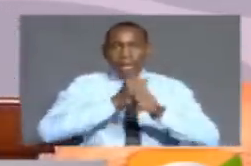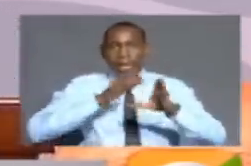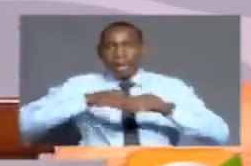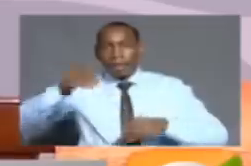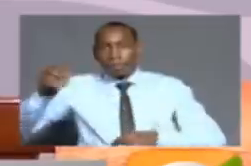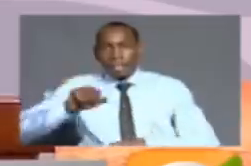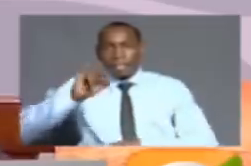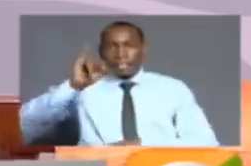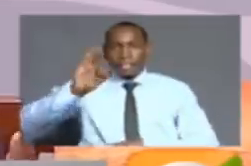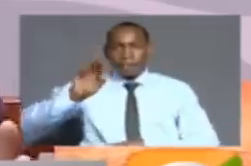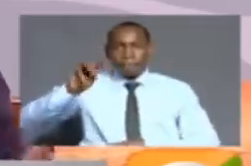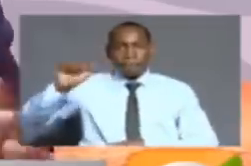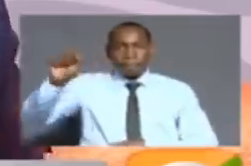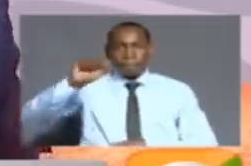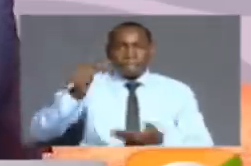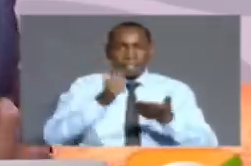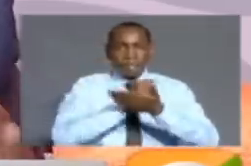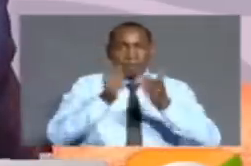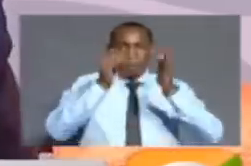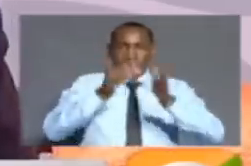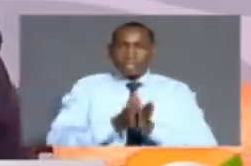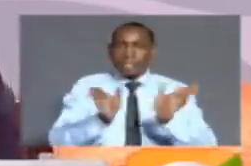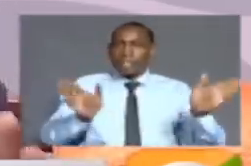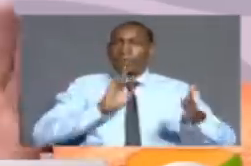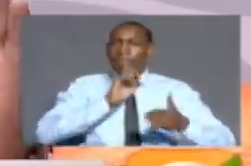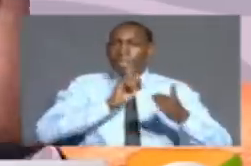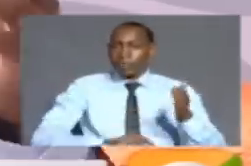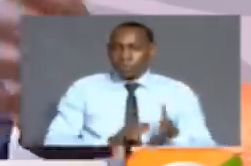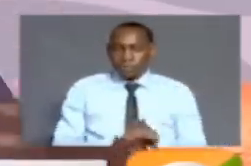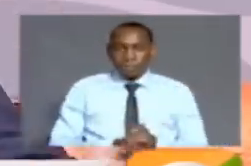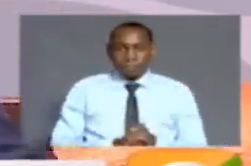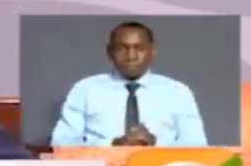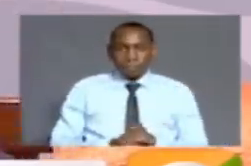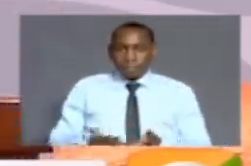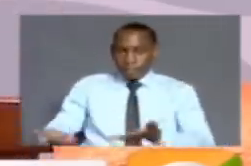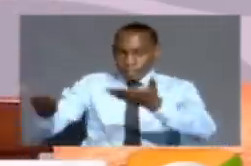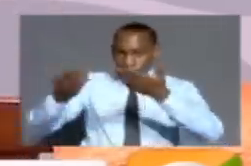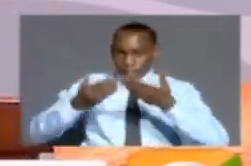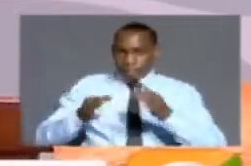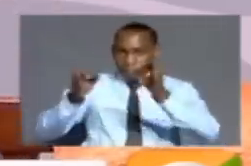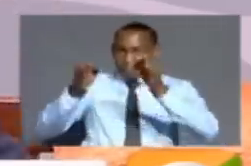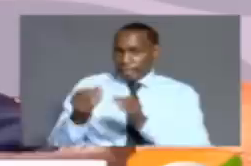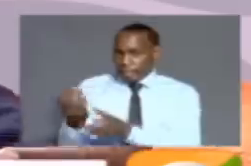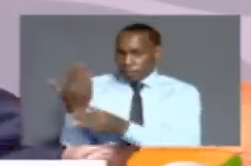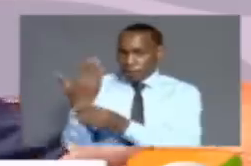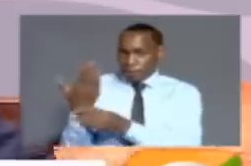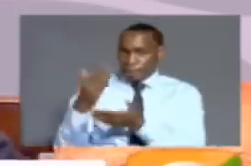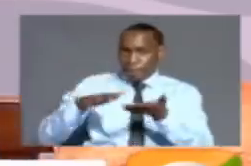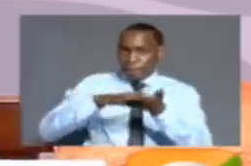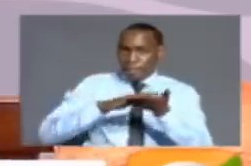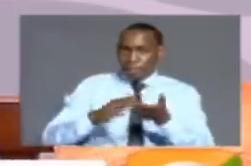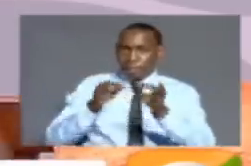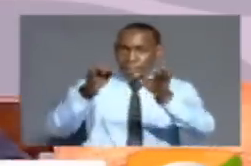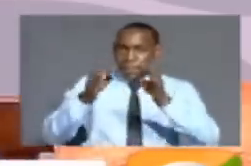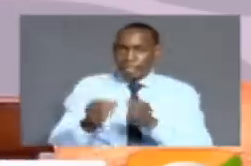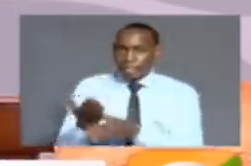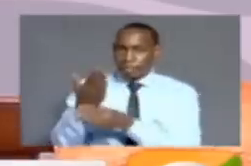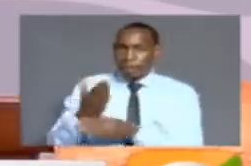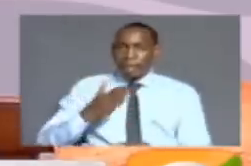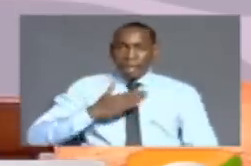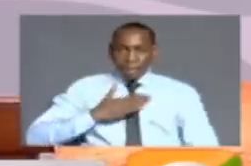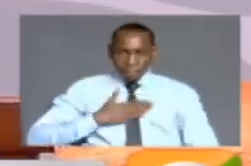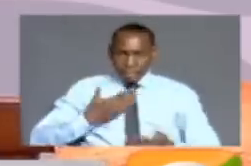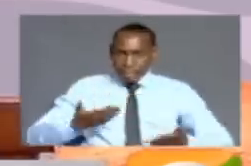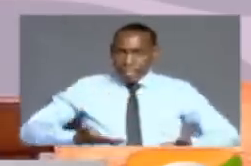outside if Miss. The Auditor General comes out and says, you give me your financial statements. Based on your financial statement, I shall